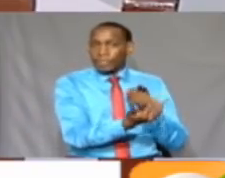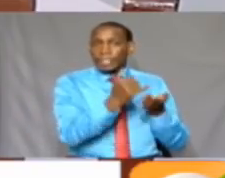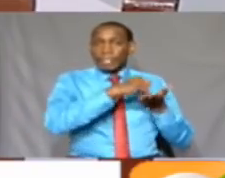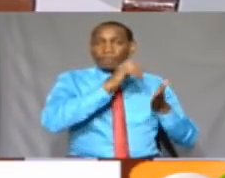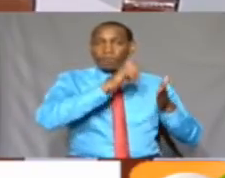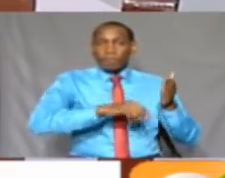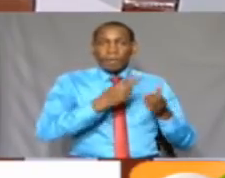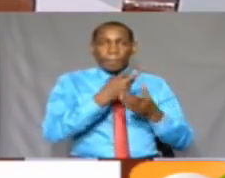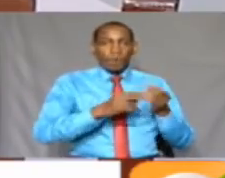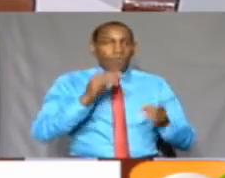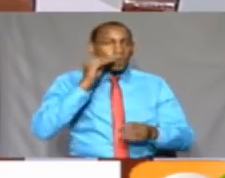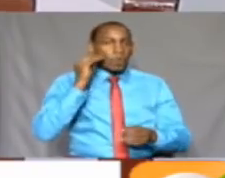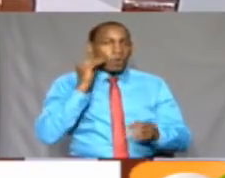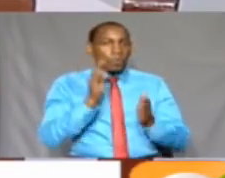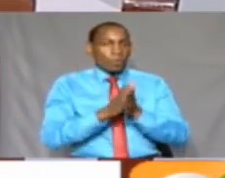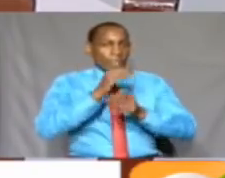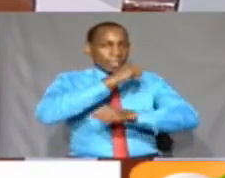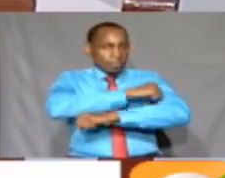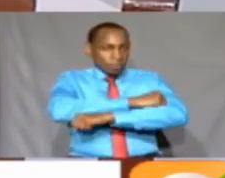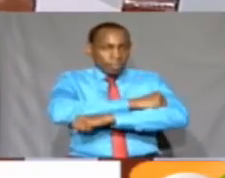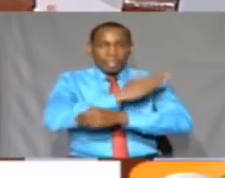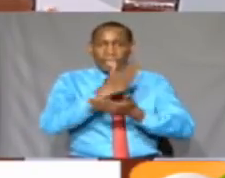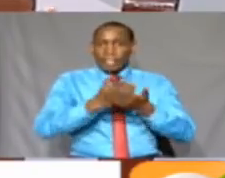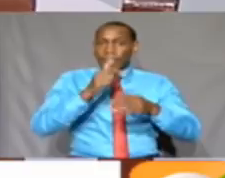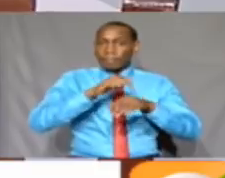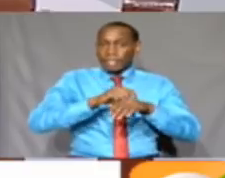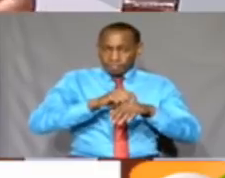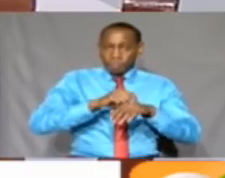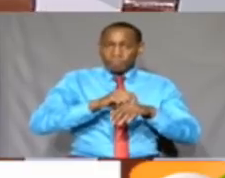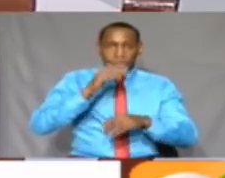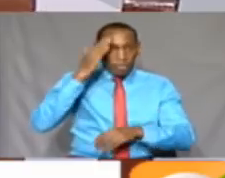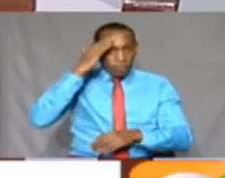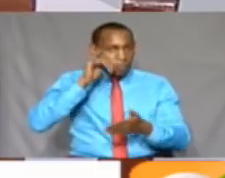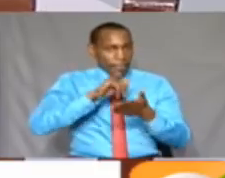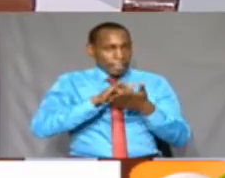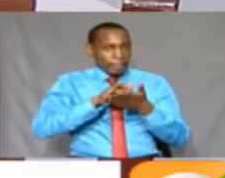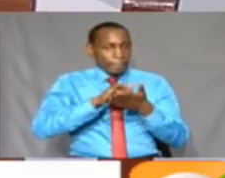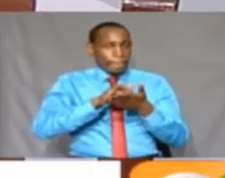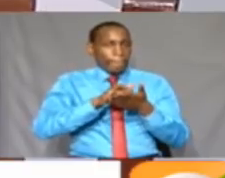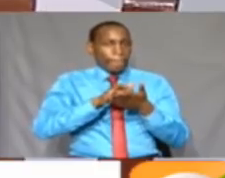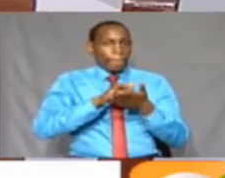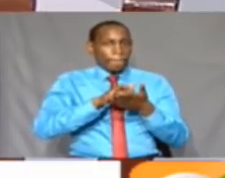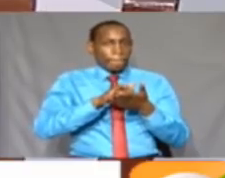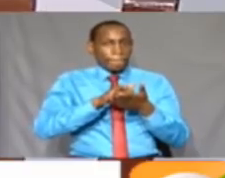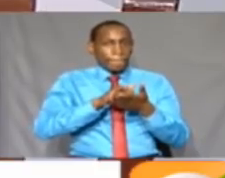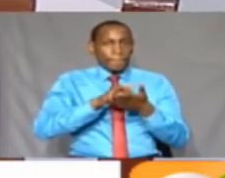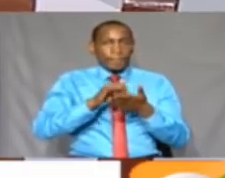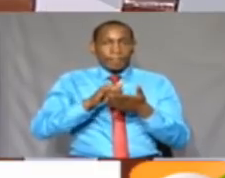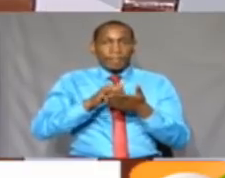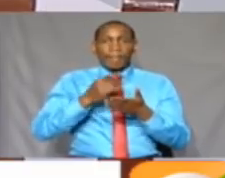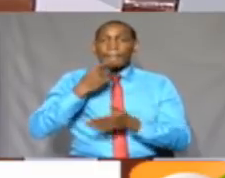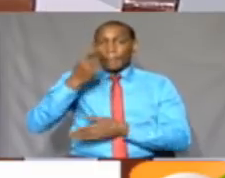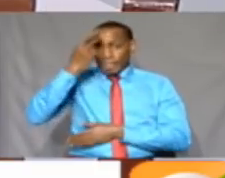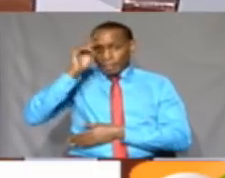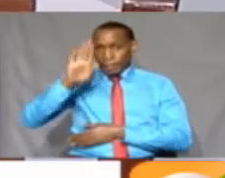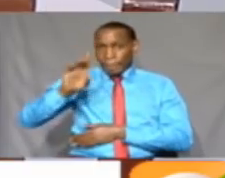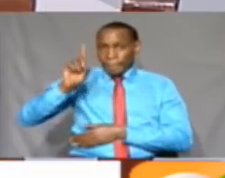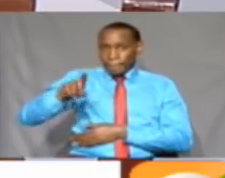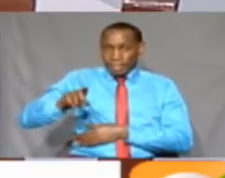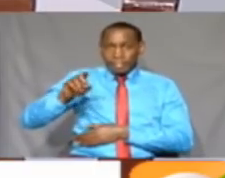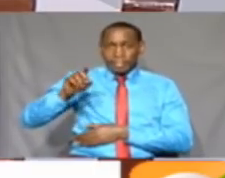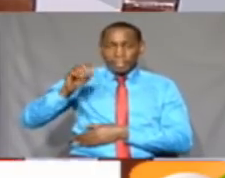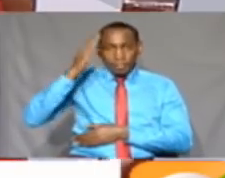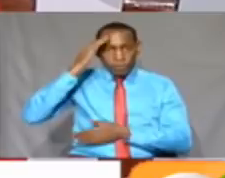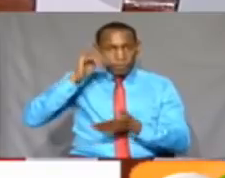in, yeah, both at home and in school. And sometimes you'll discover that, and as a parent you must learn. I'm